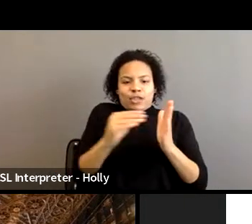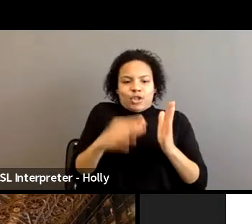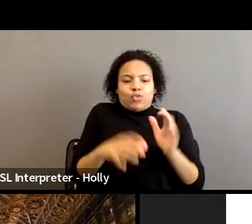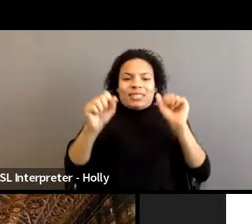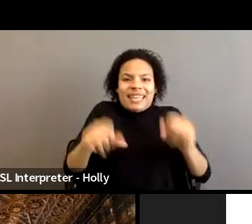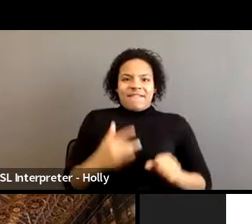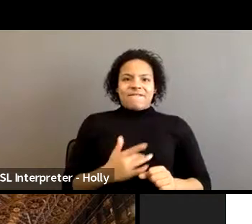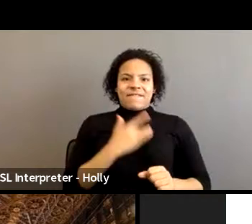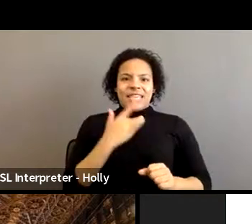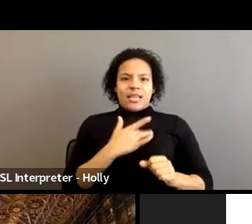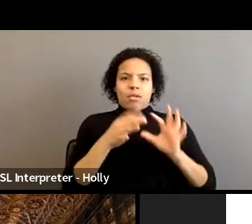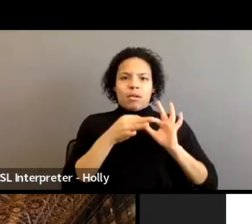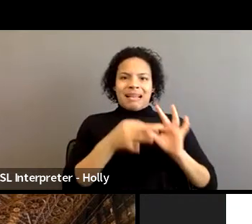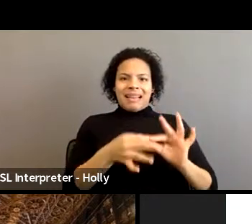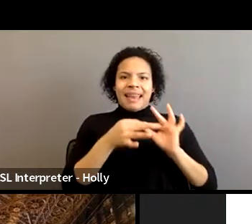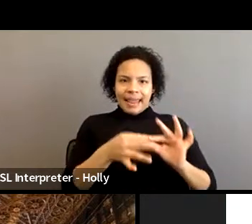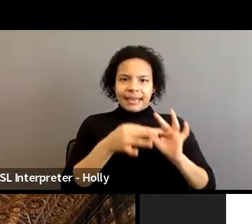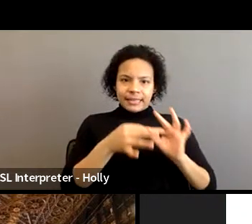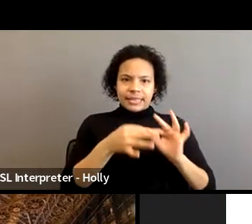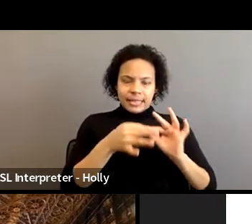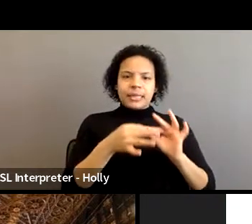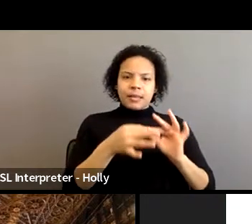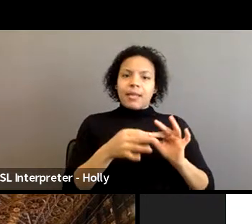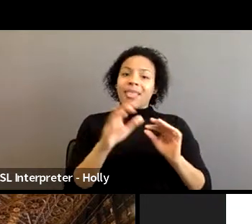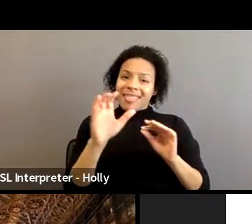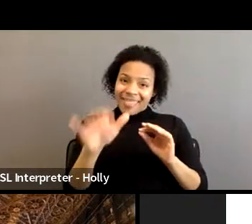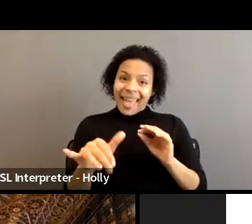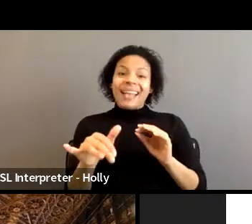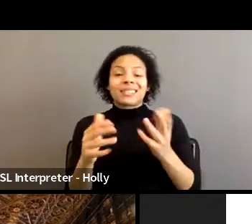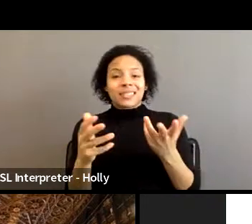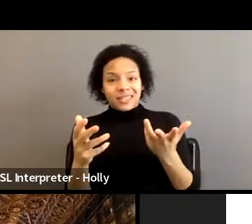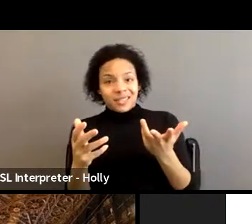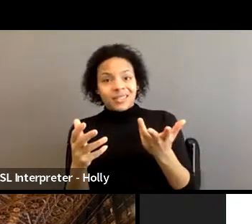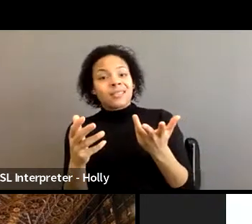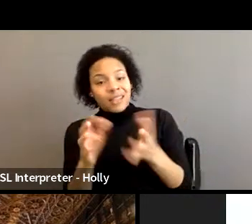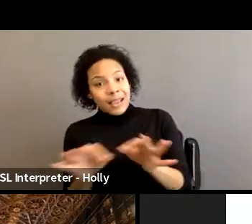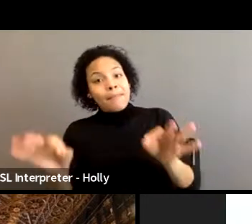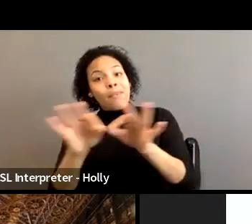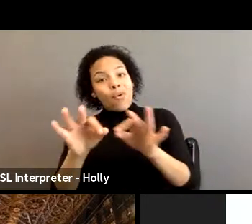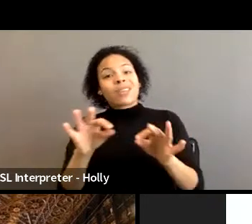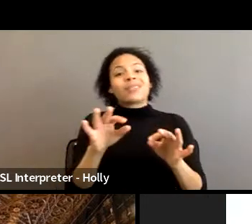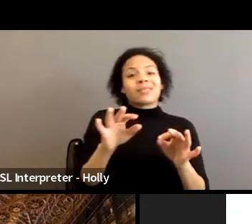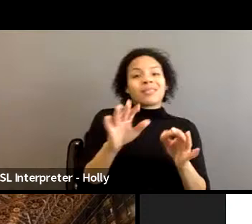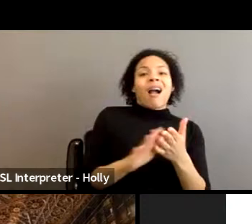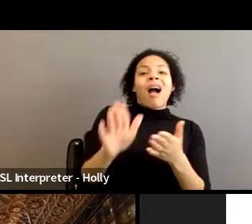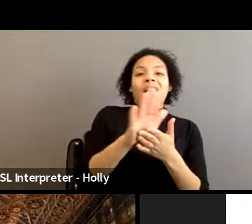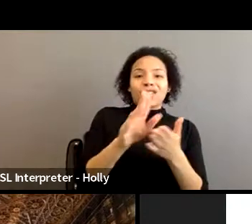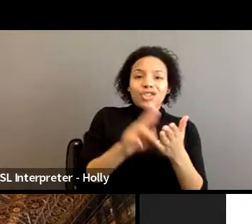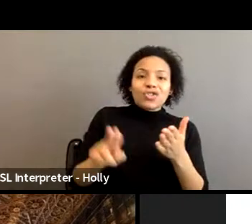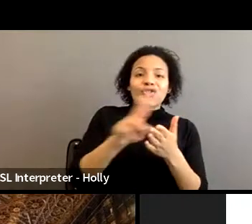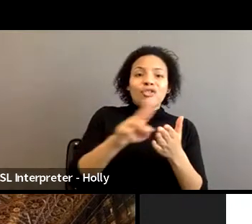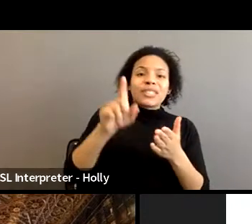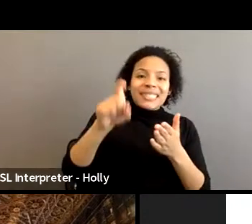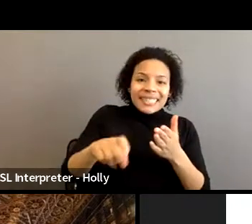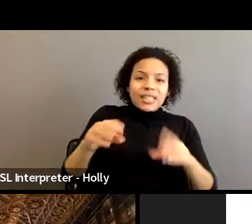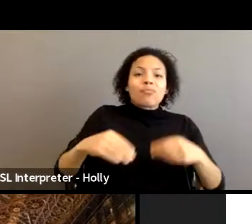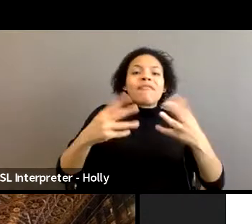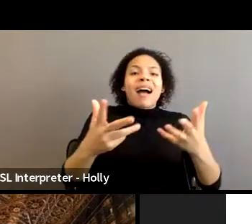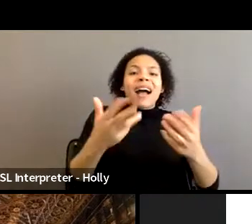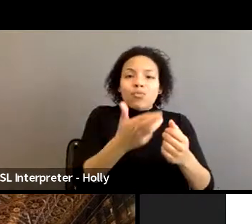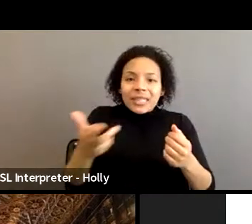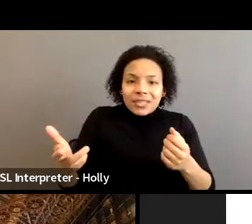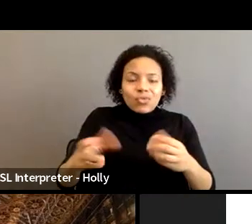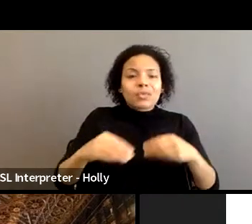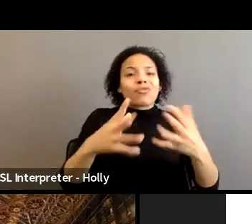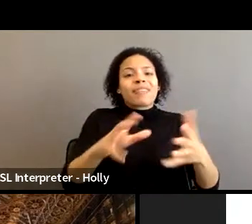for colleges to invest in students that do this work, provide support for them, provide the resources, provide the trainings, even though